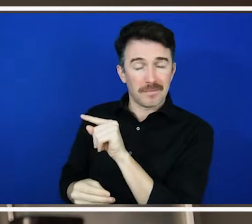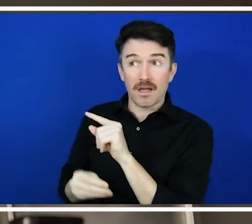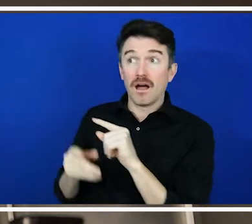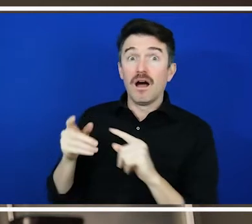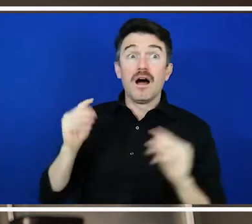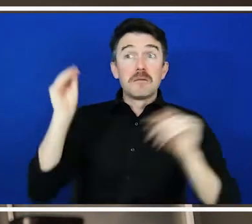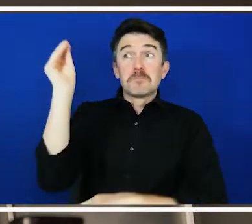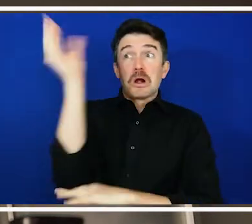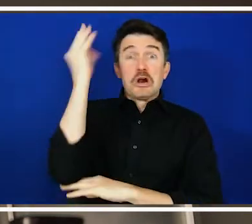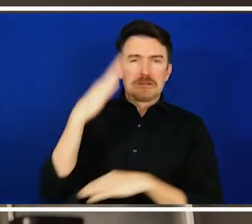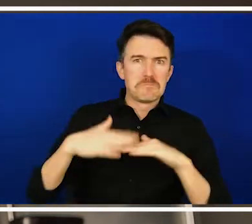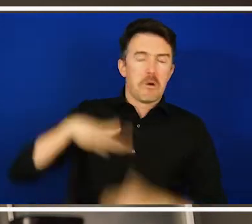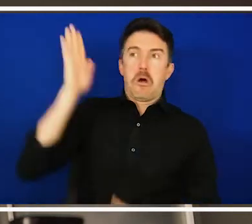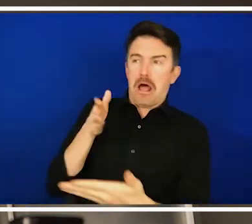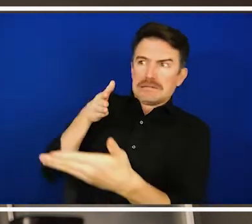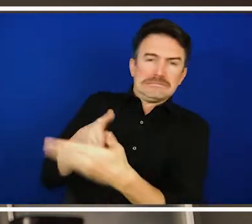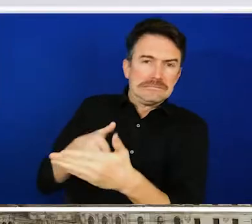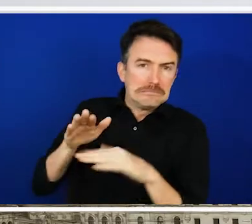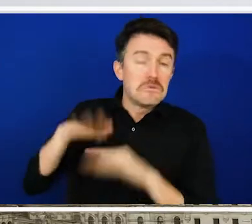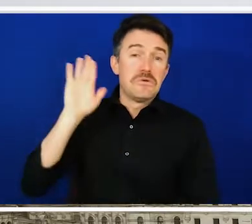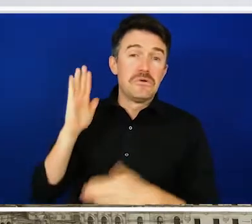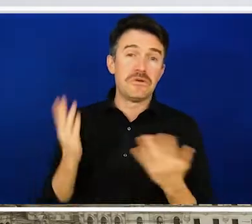more vulnerable in emergencies.